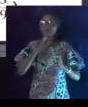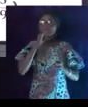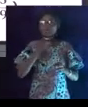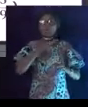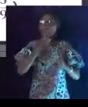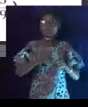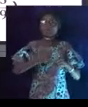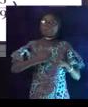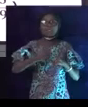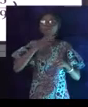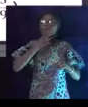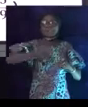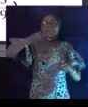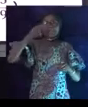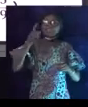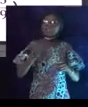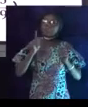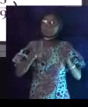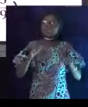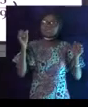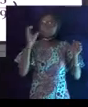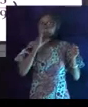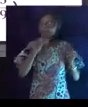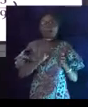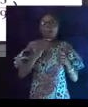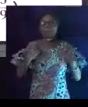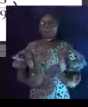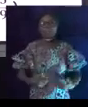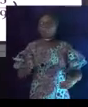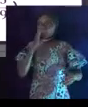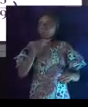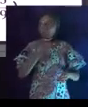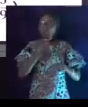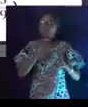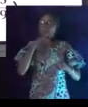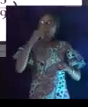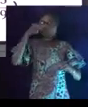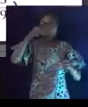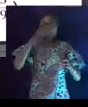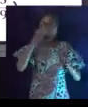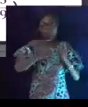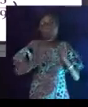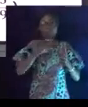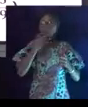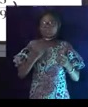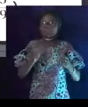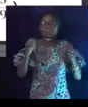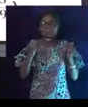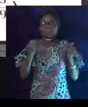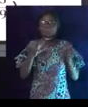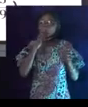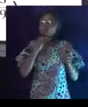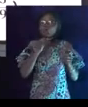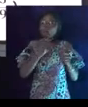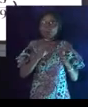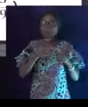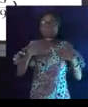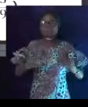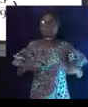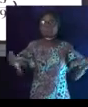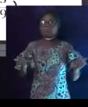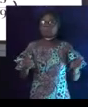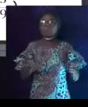follows. We have learned about temperature, that it is the amount of heat in any object. And everybody has temperature.